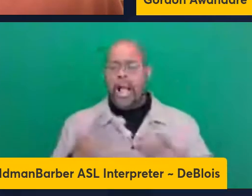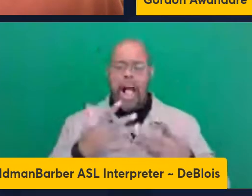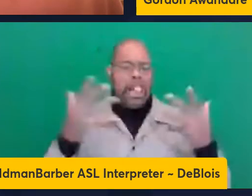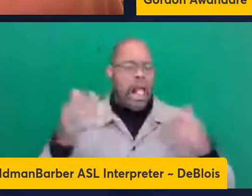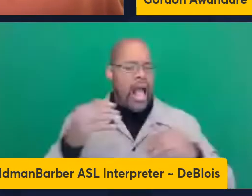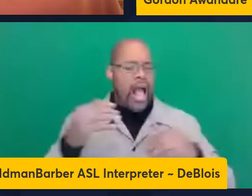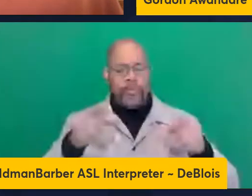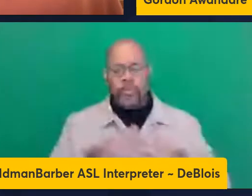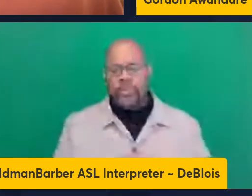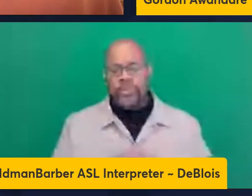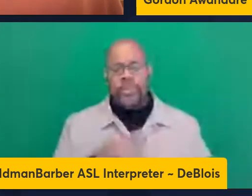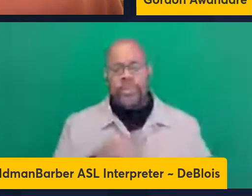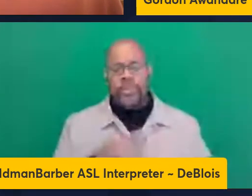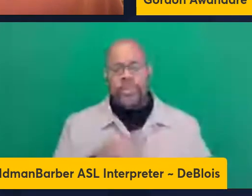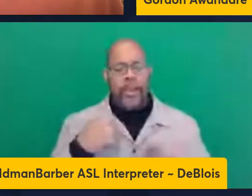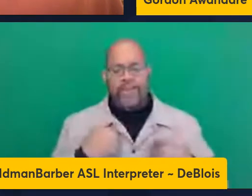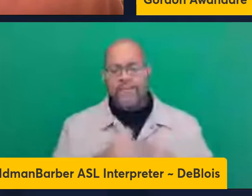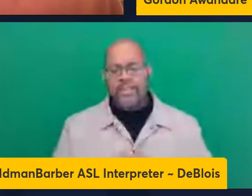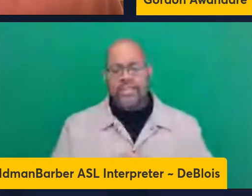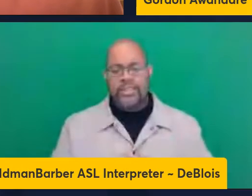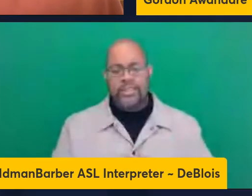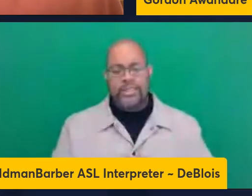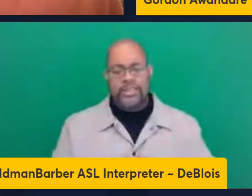as we speak, we have